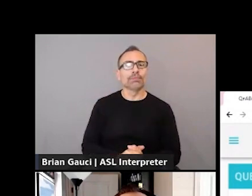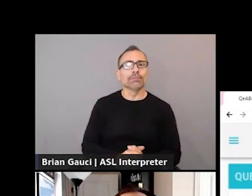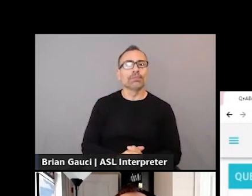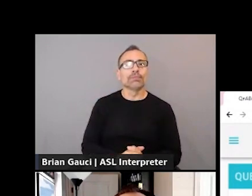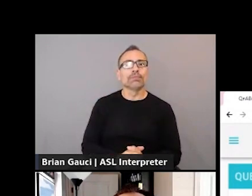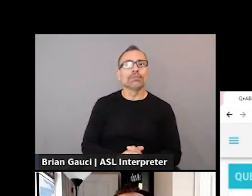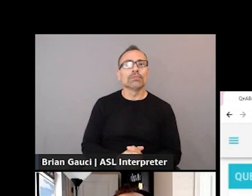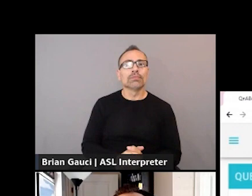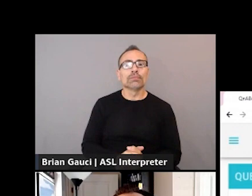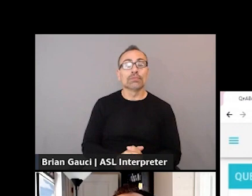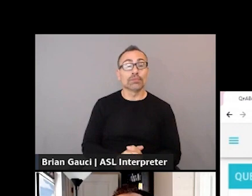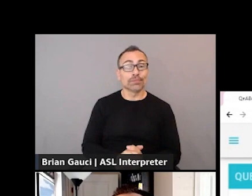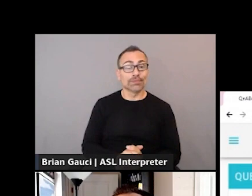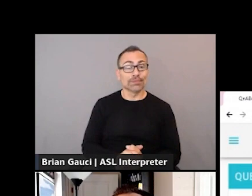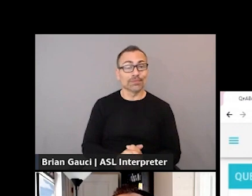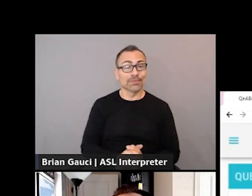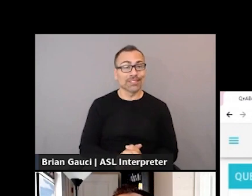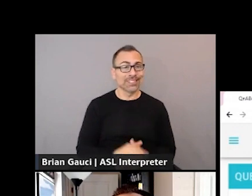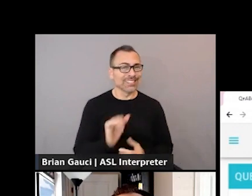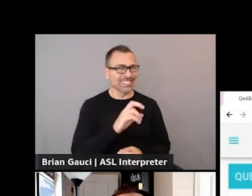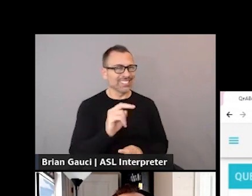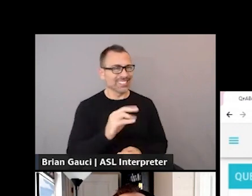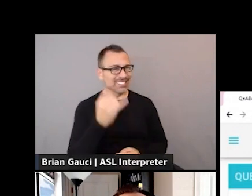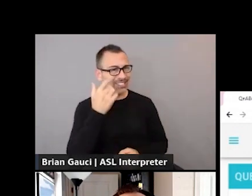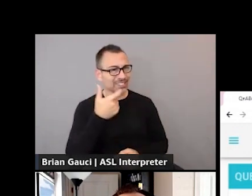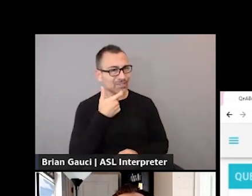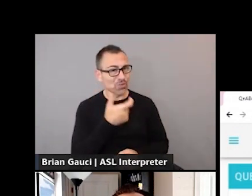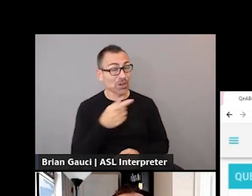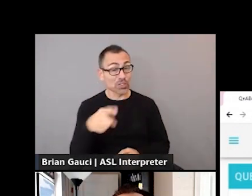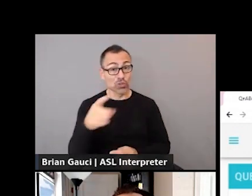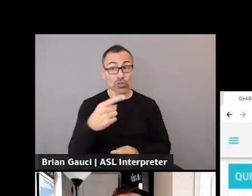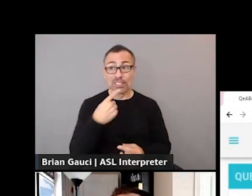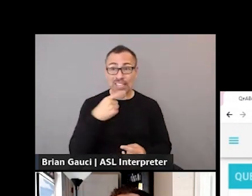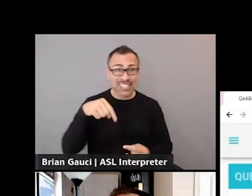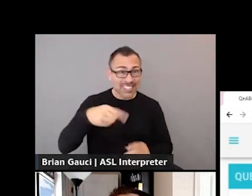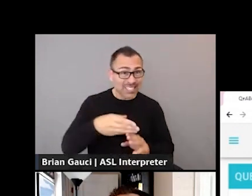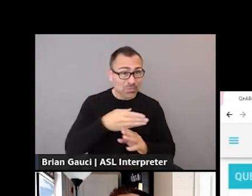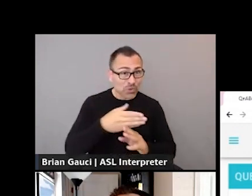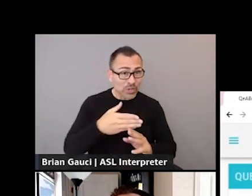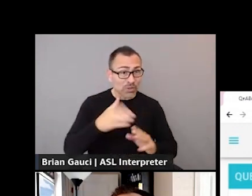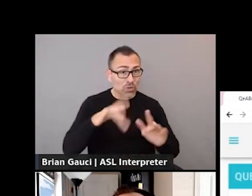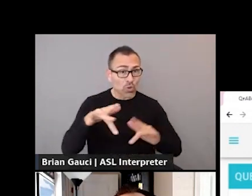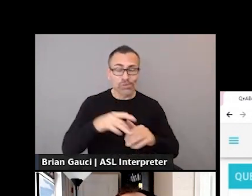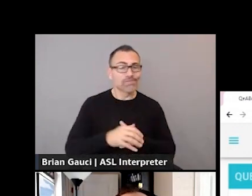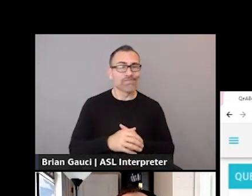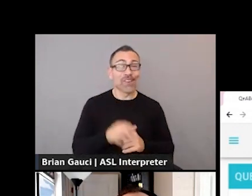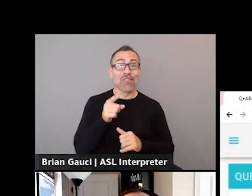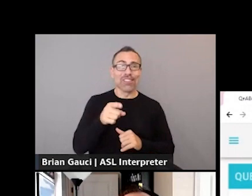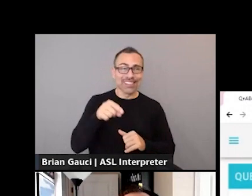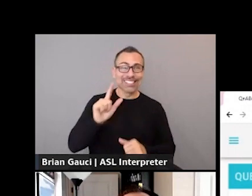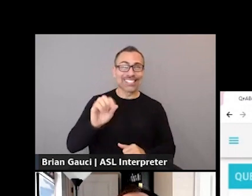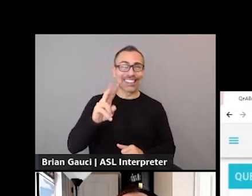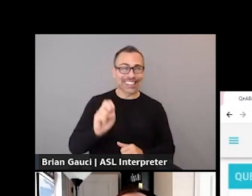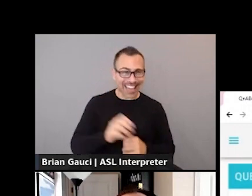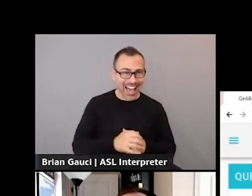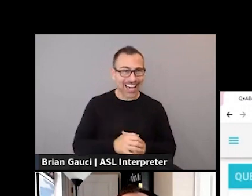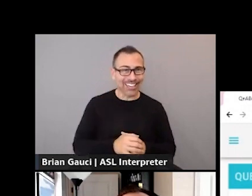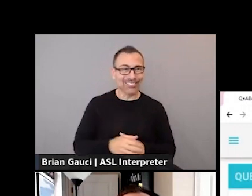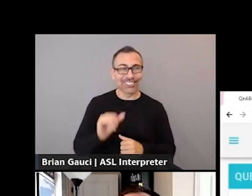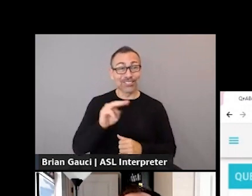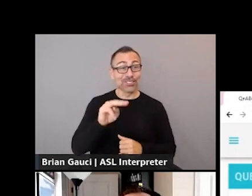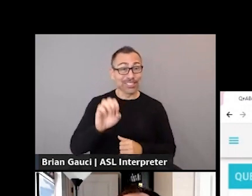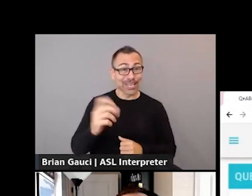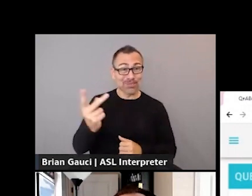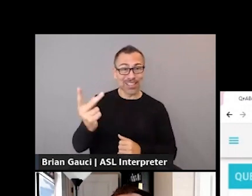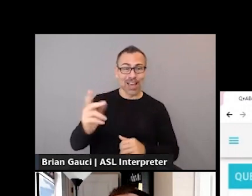And so for those who are watching, I know someone was asking if this is pre-recorded. This is live. So James and I are looking in the chat.